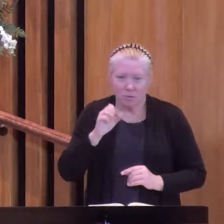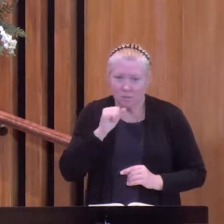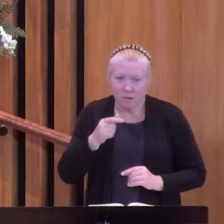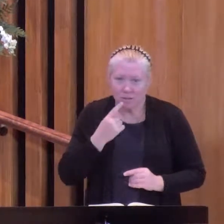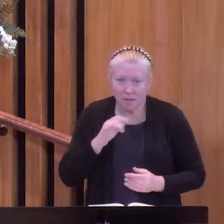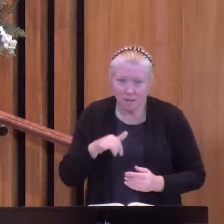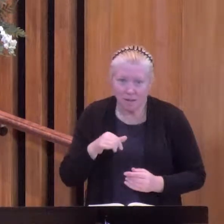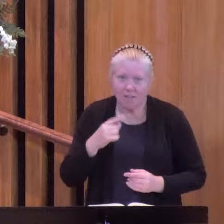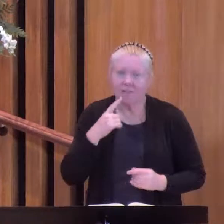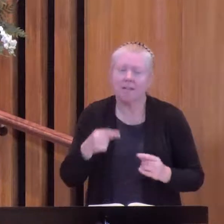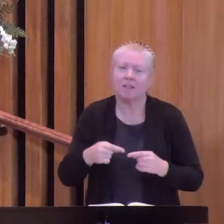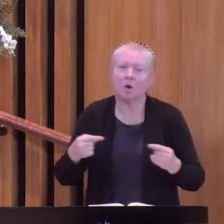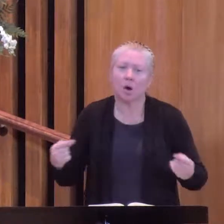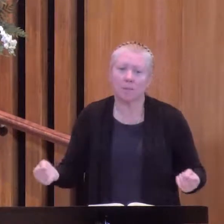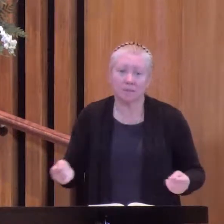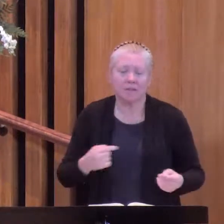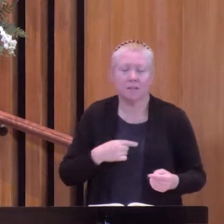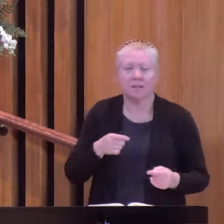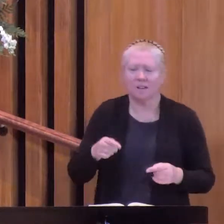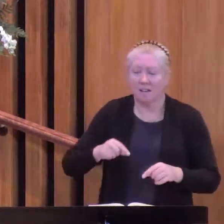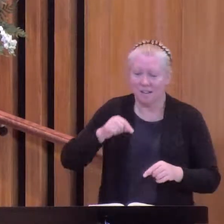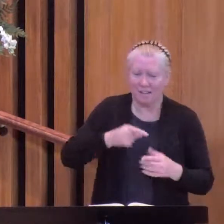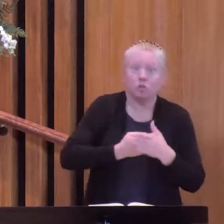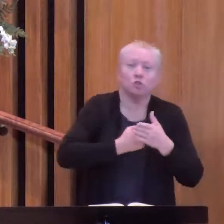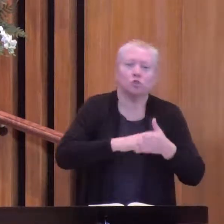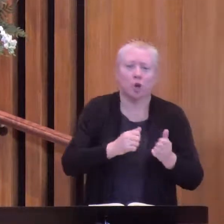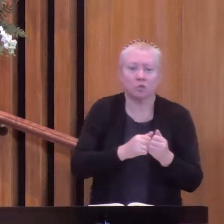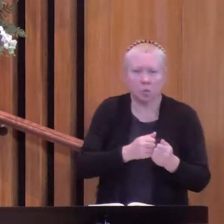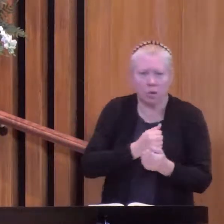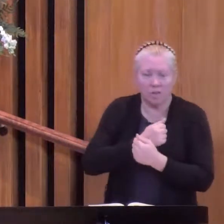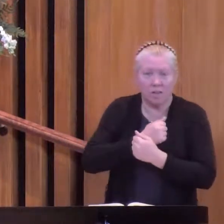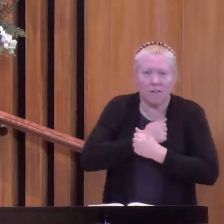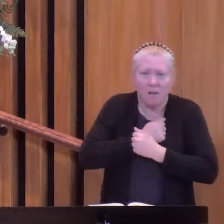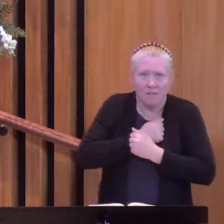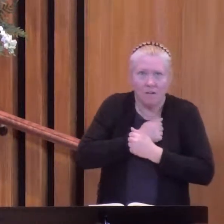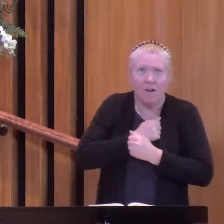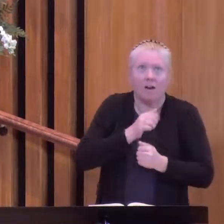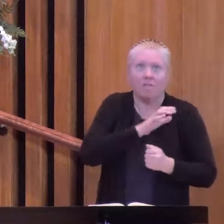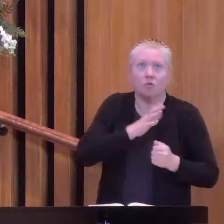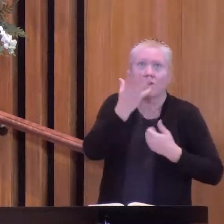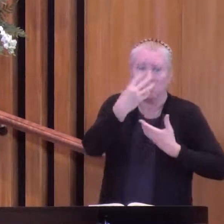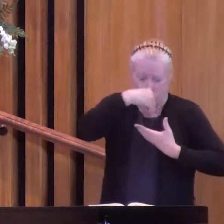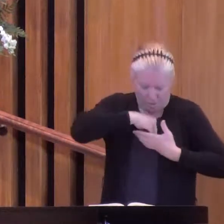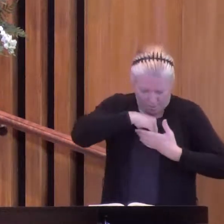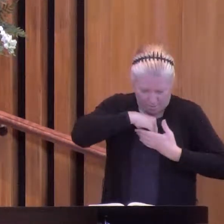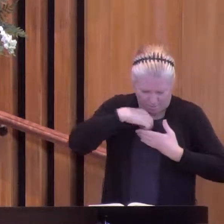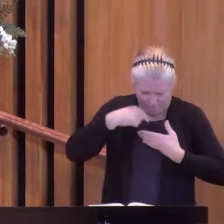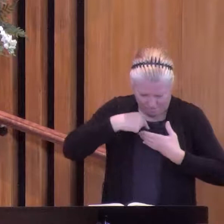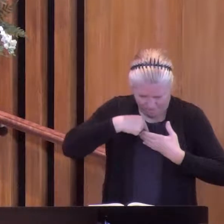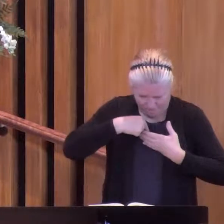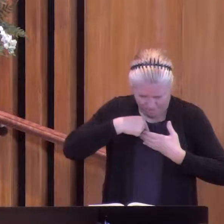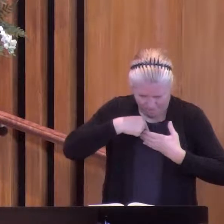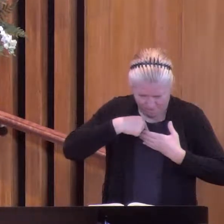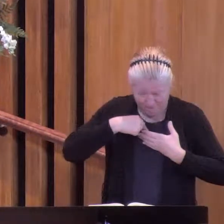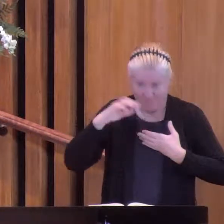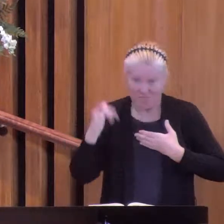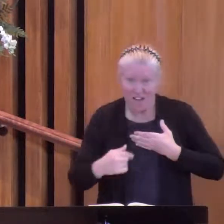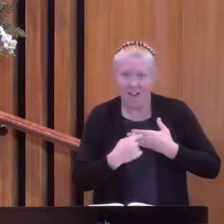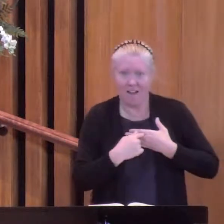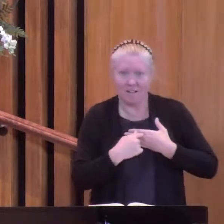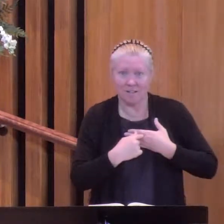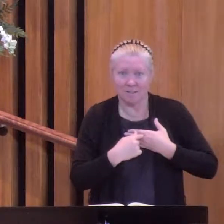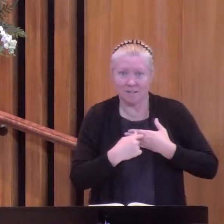opposite is true. Because we have the love of Christ in our heart, and we keep that love